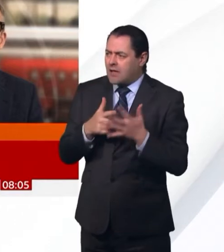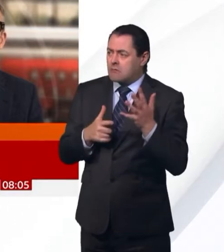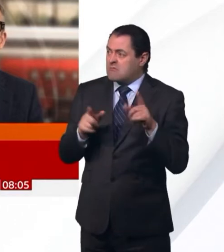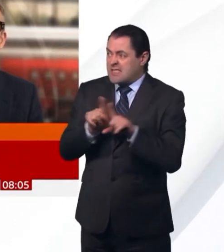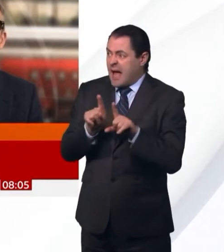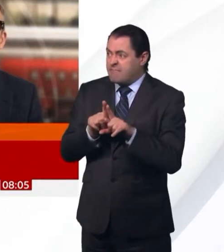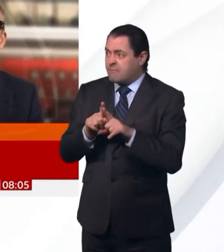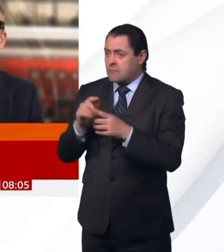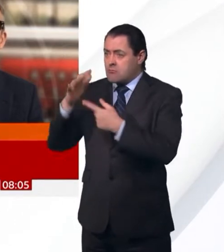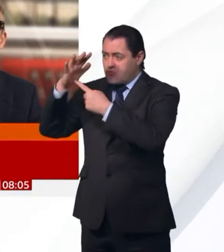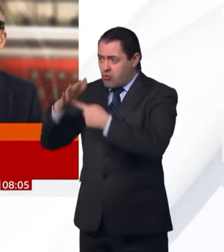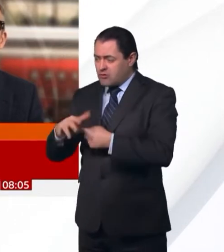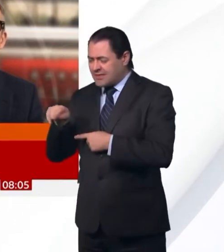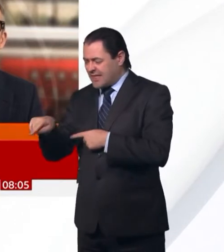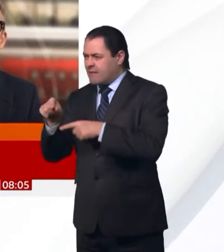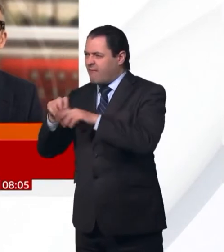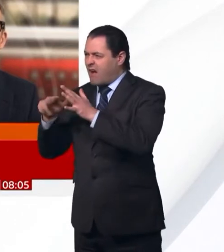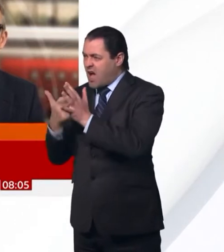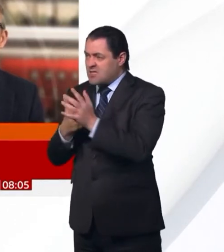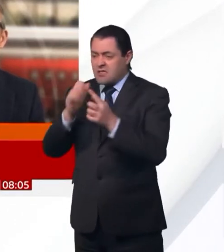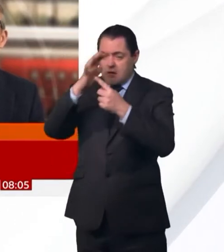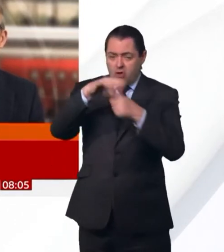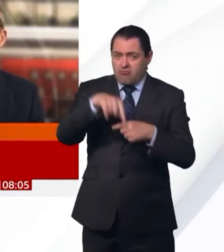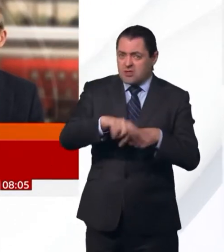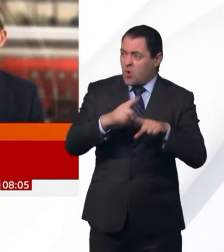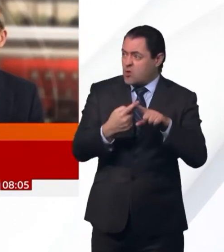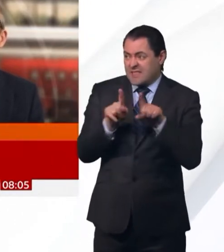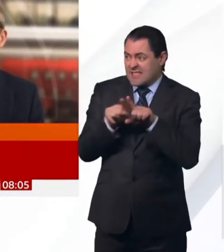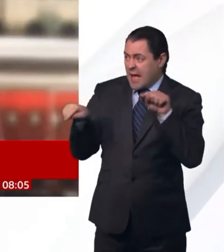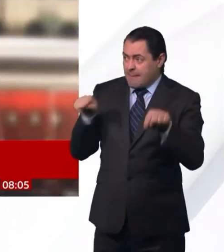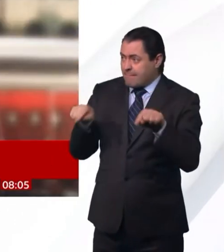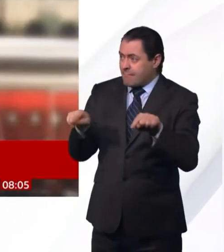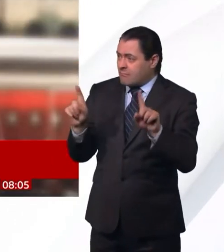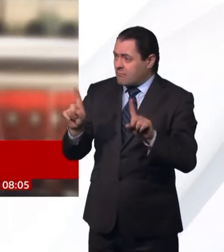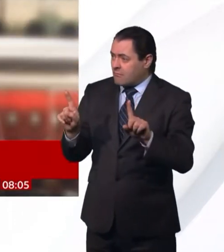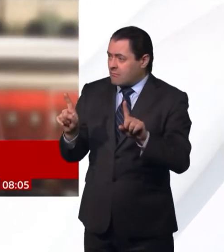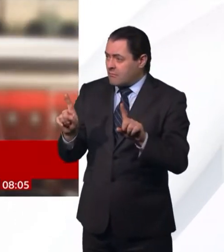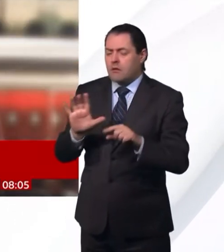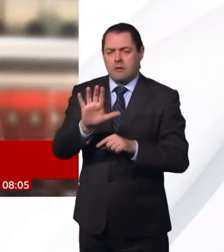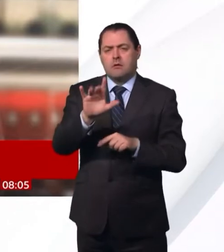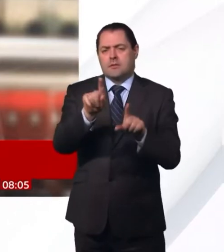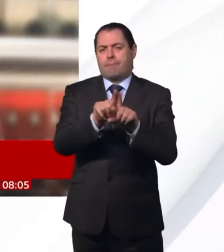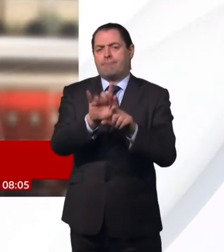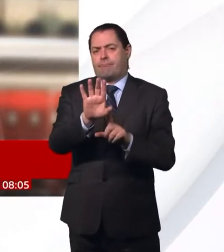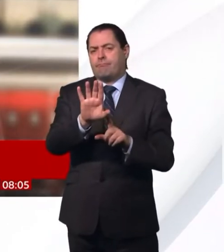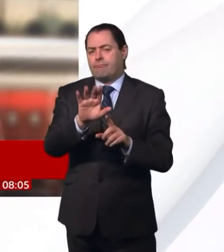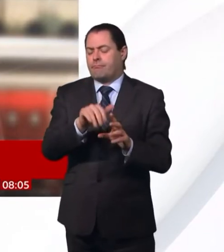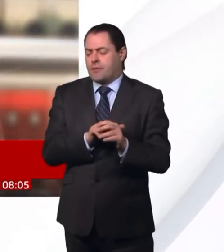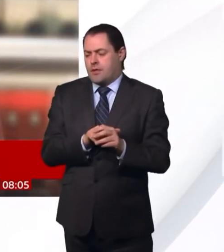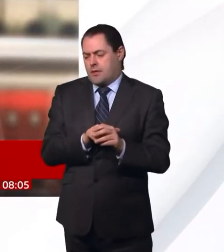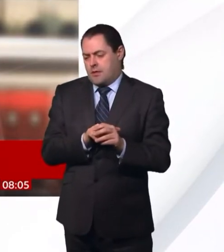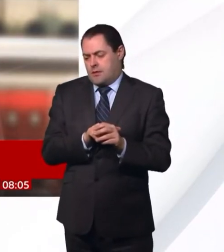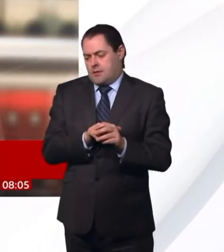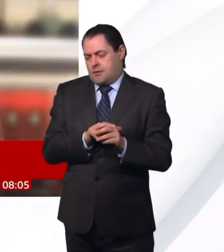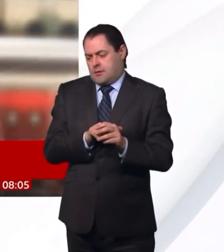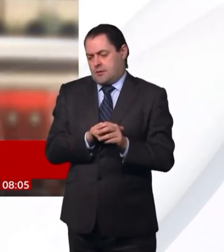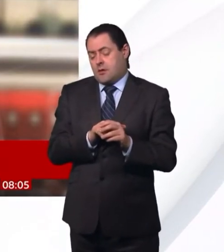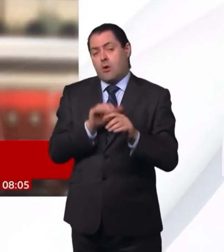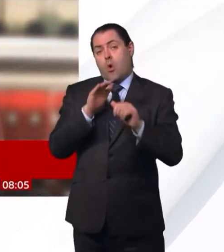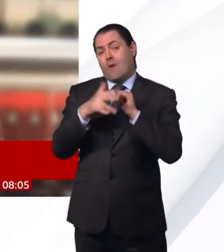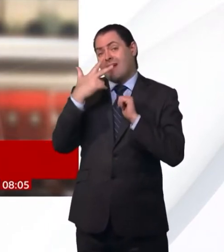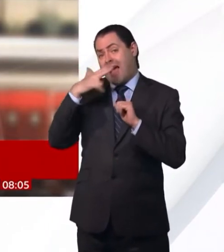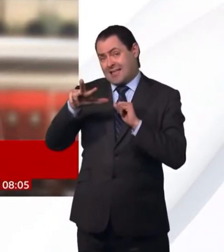this as was already outlined for the Pfizer-BioNtec one? Yes, that will remain. So it's the over